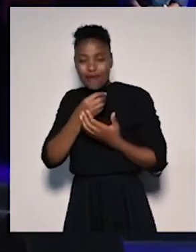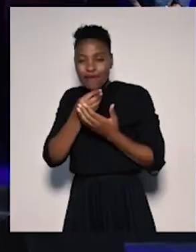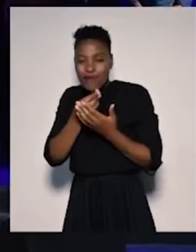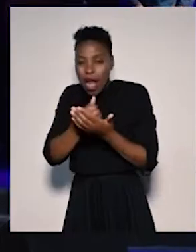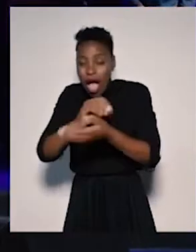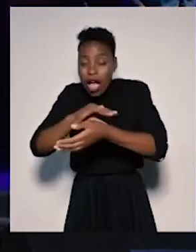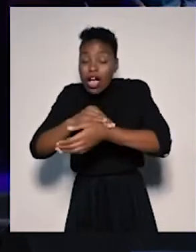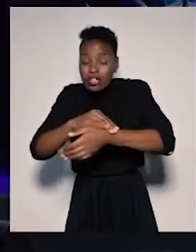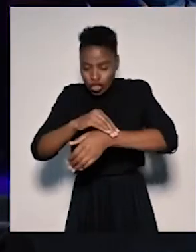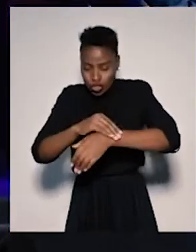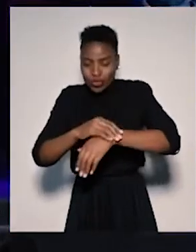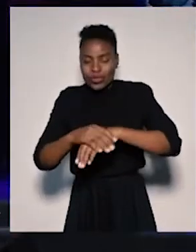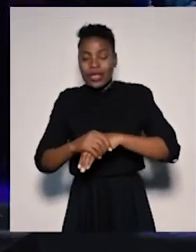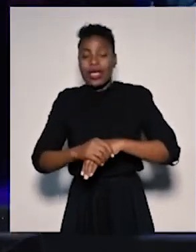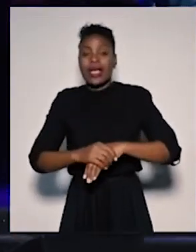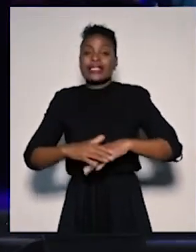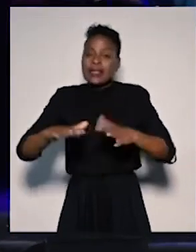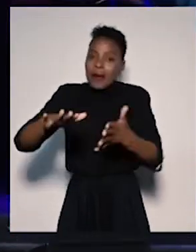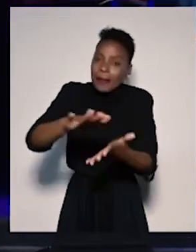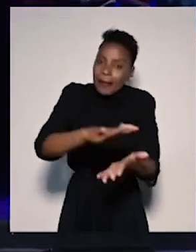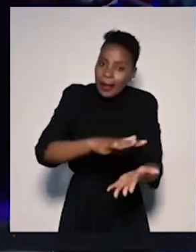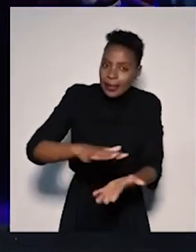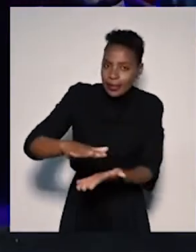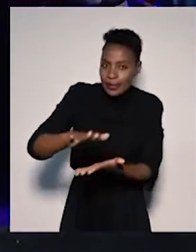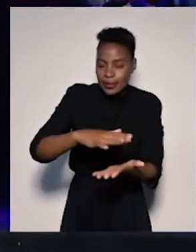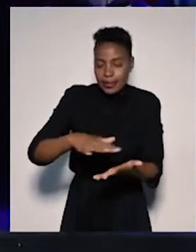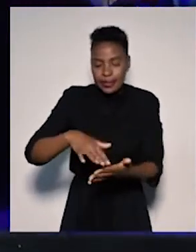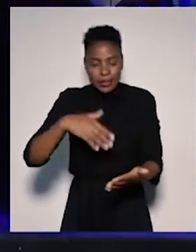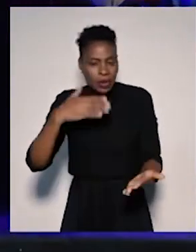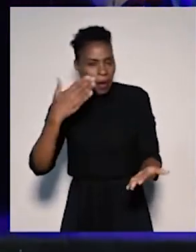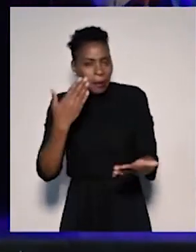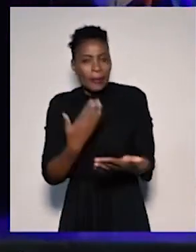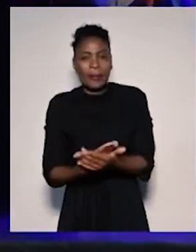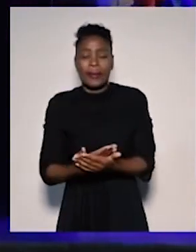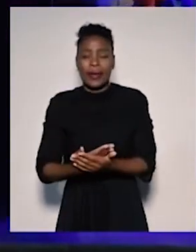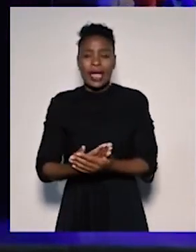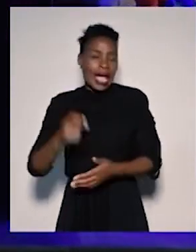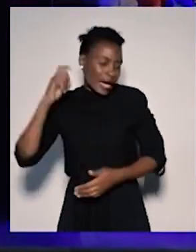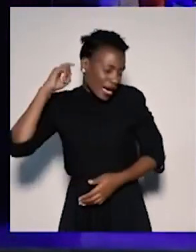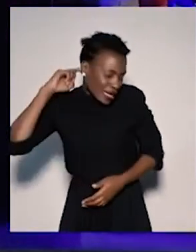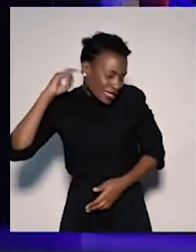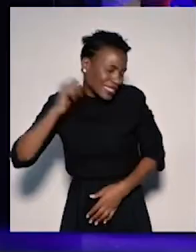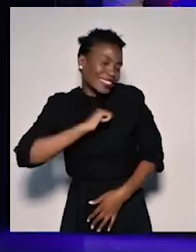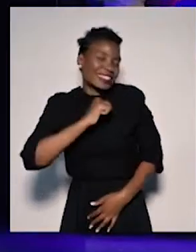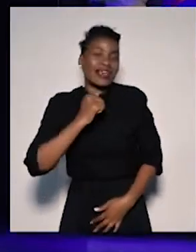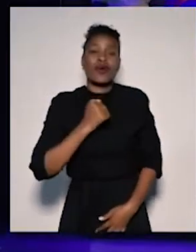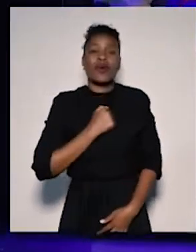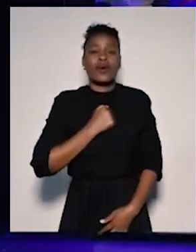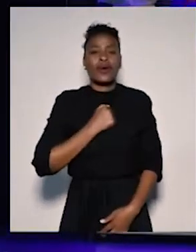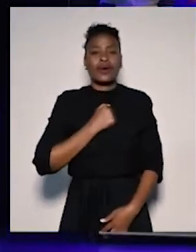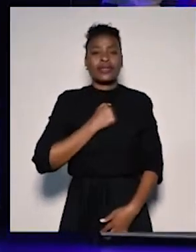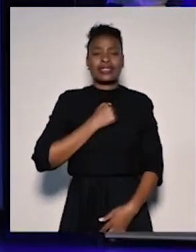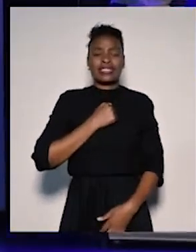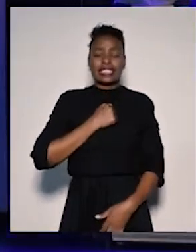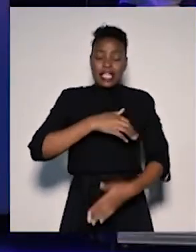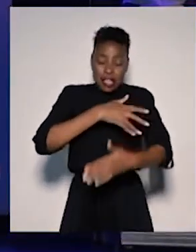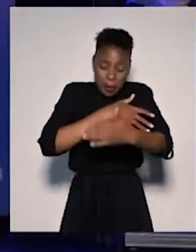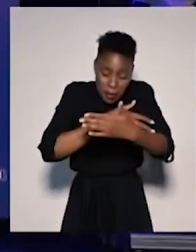is the place where God is able to purge our conscience through the blood of